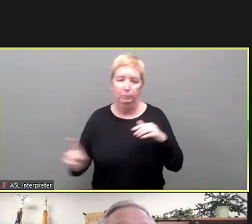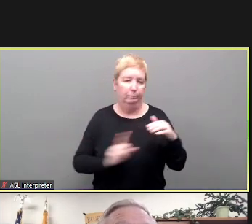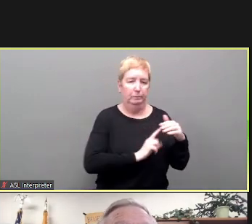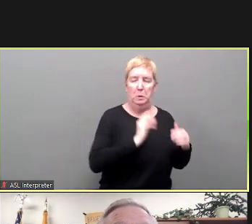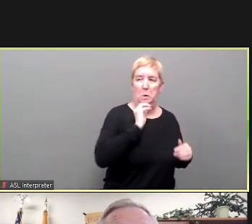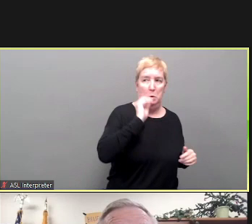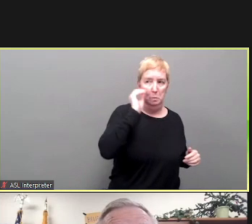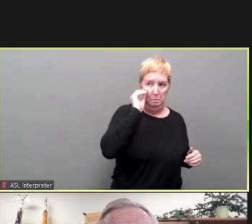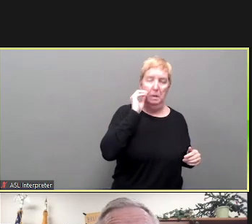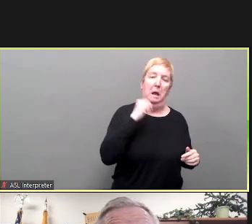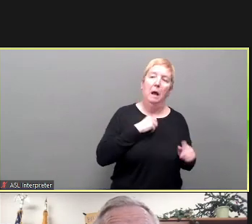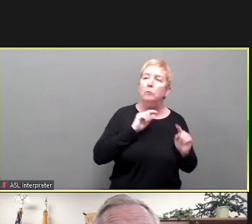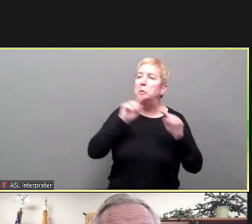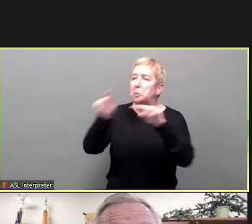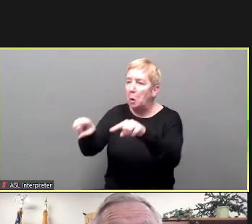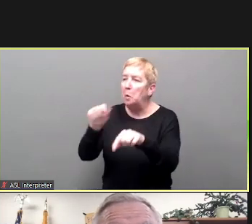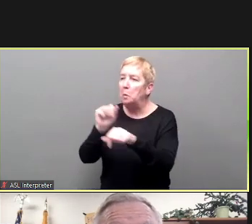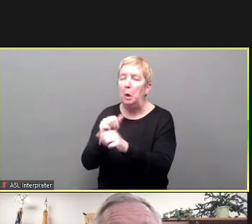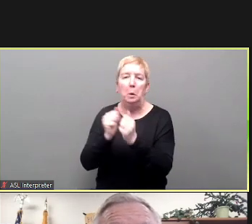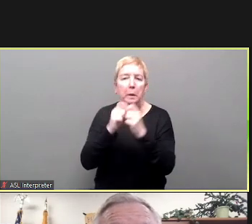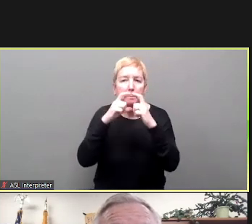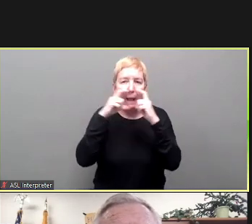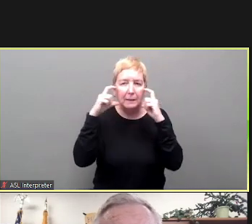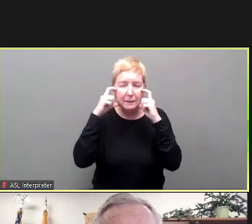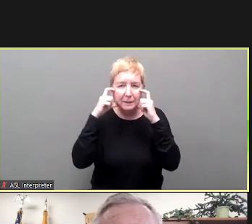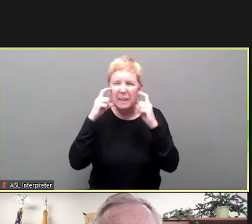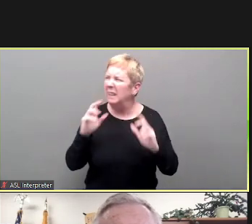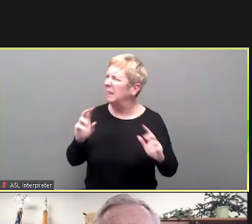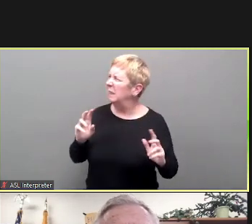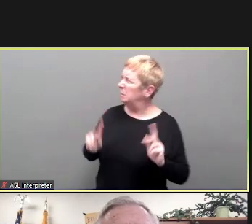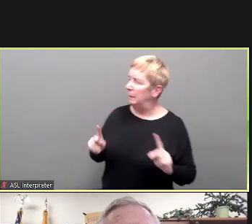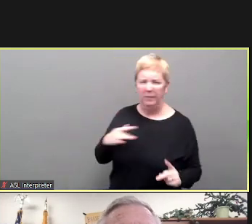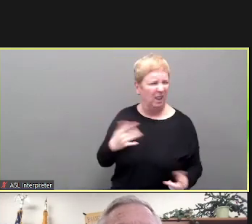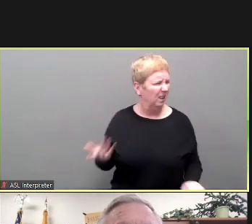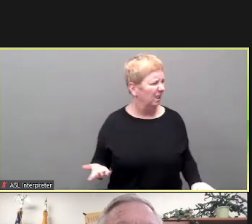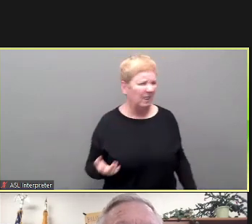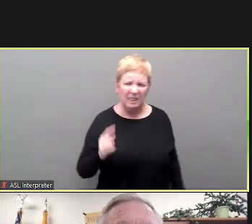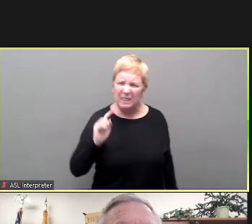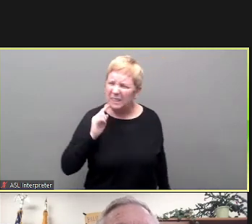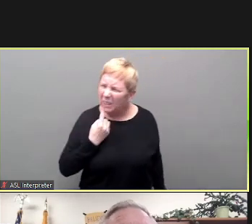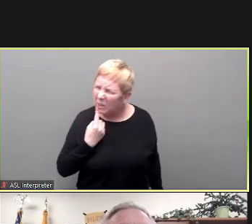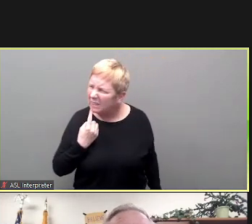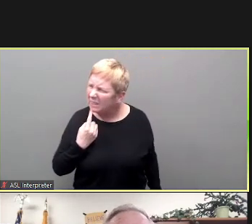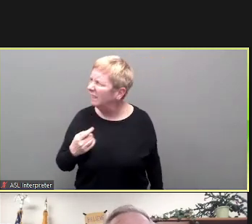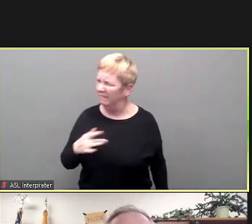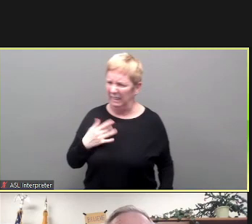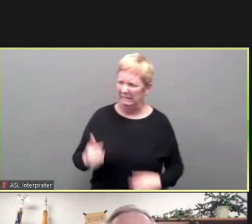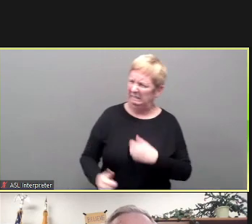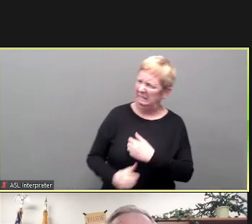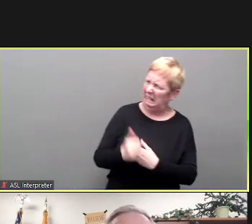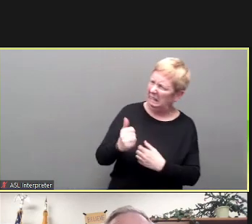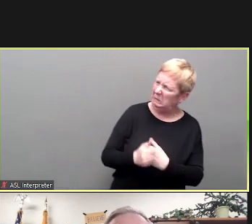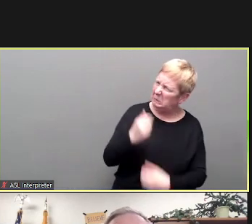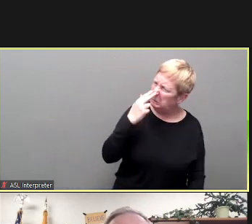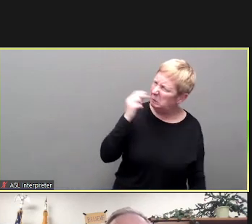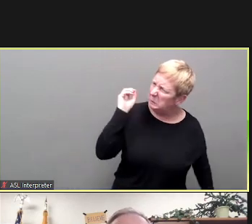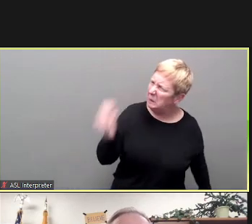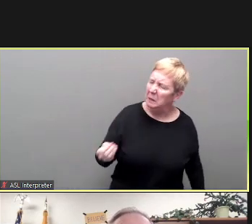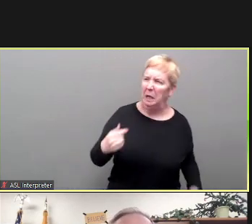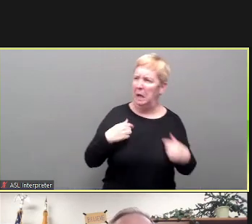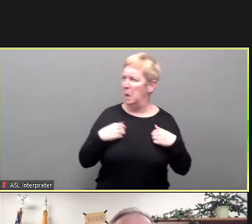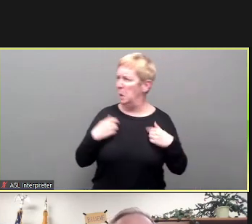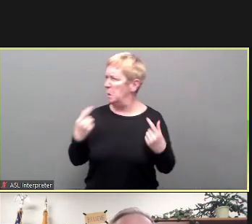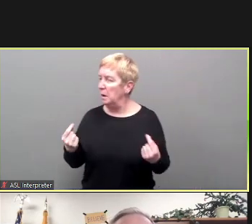with a mask on. Now, people are having trouble believing this. Like, seriously, isn't that dangerous? But if you have a tight fitting,